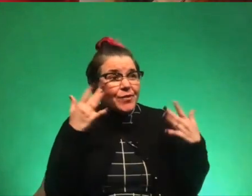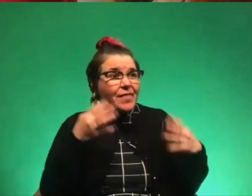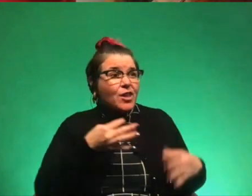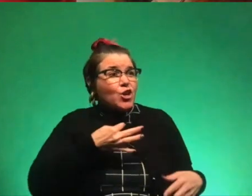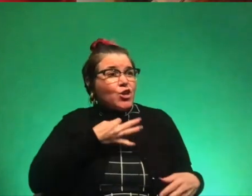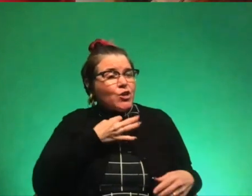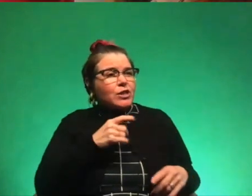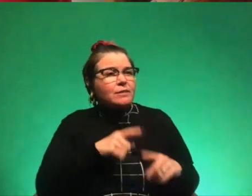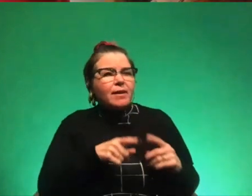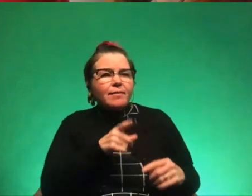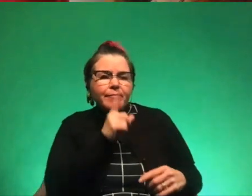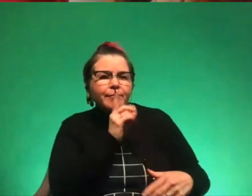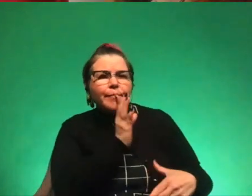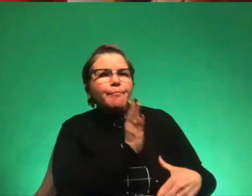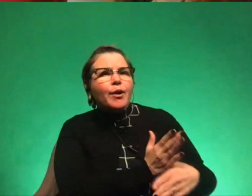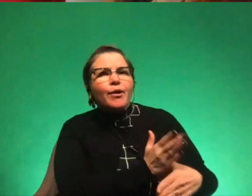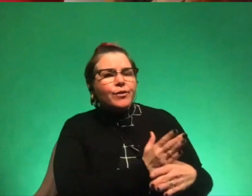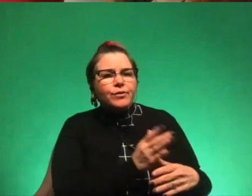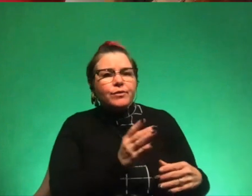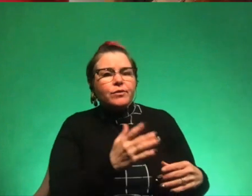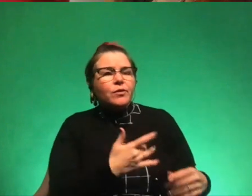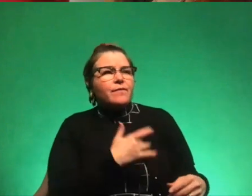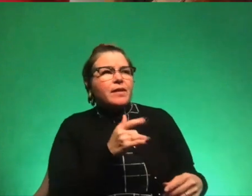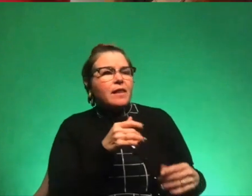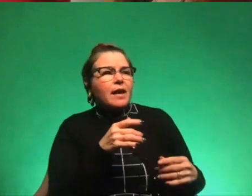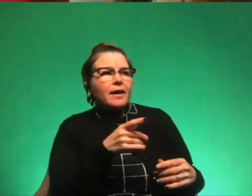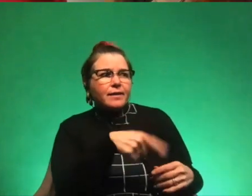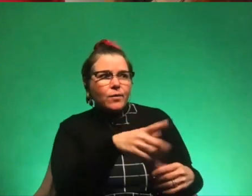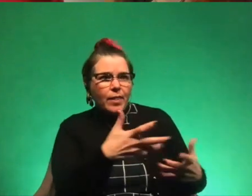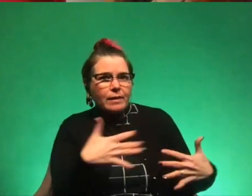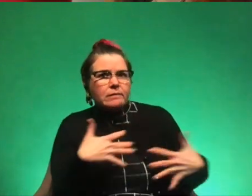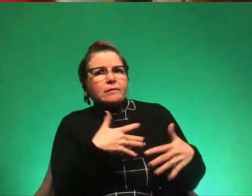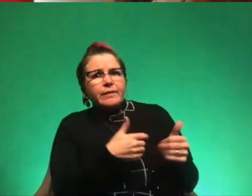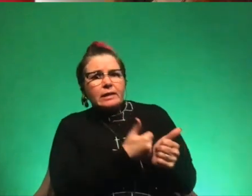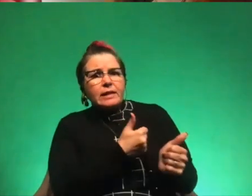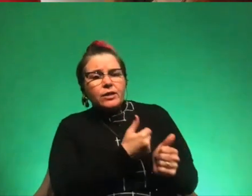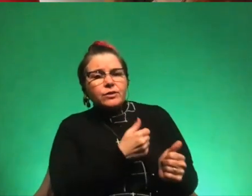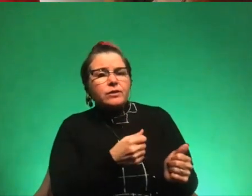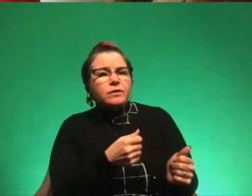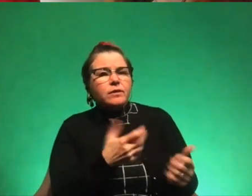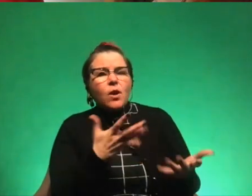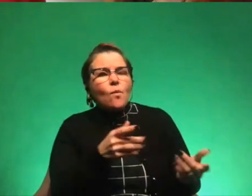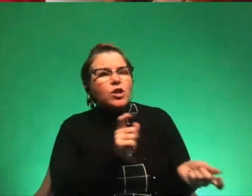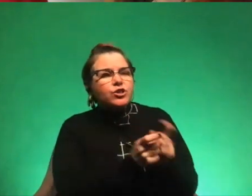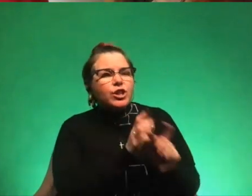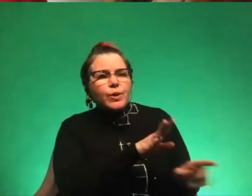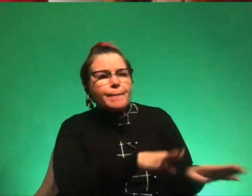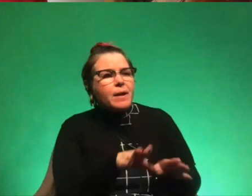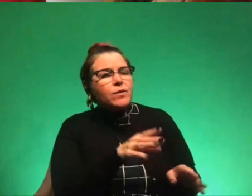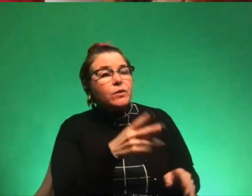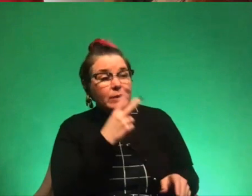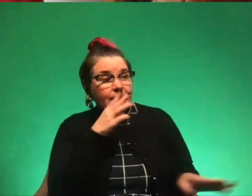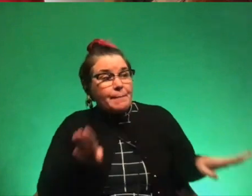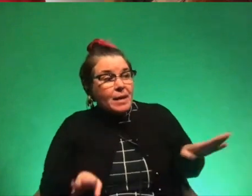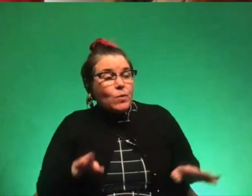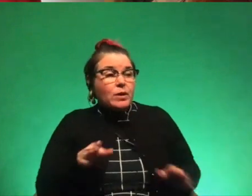but we don't want to bother them or feel like they're in any danger, or we don't want to change their behavior at all. So if we see a penguin or a